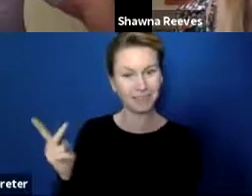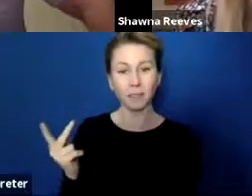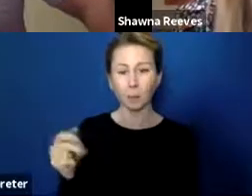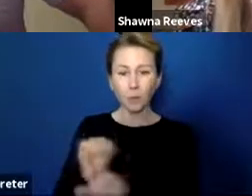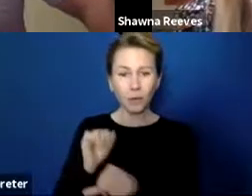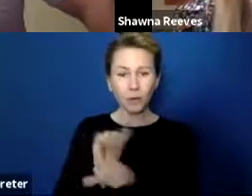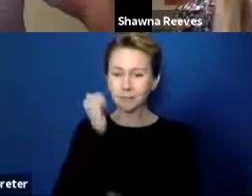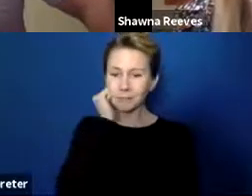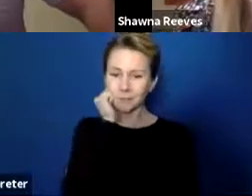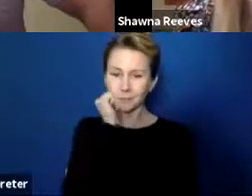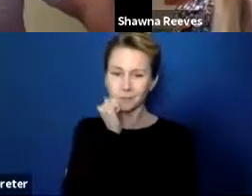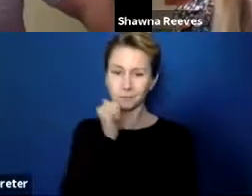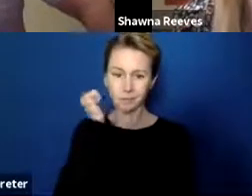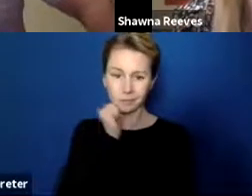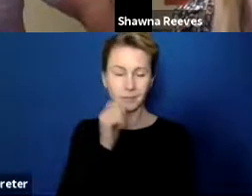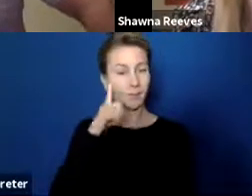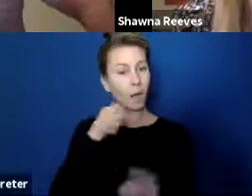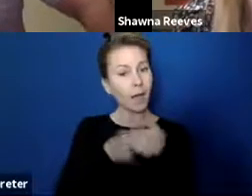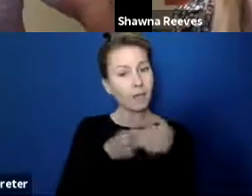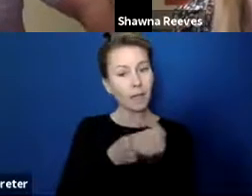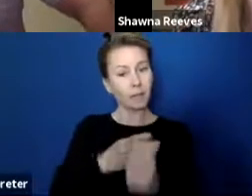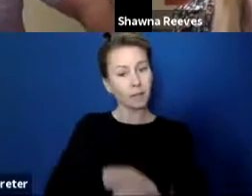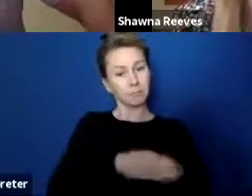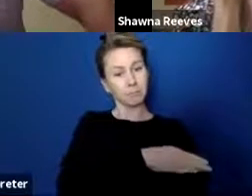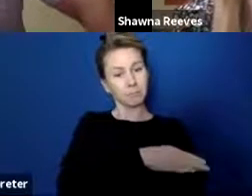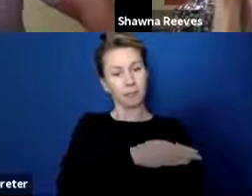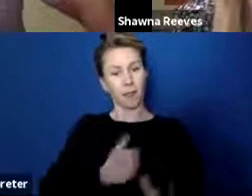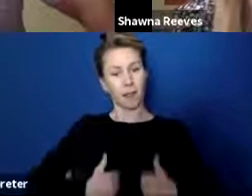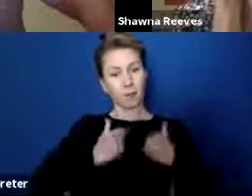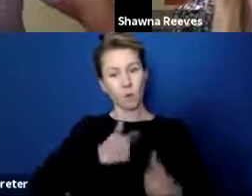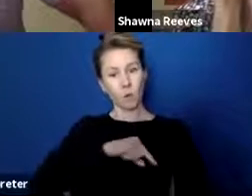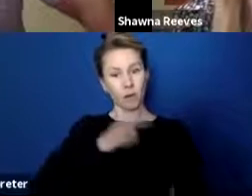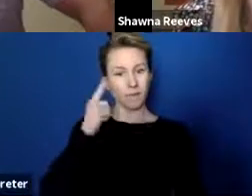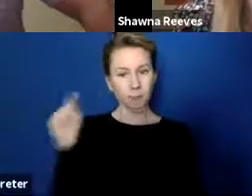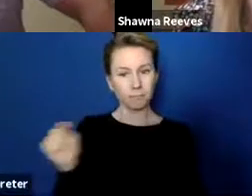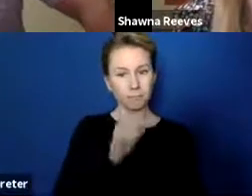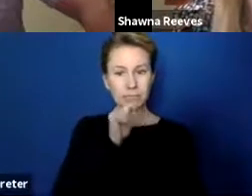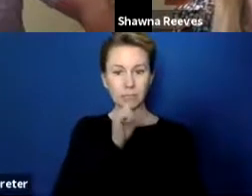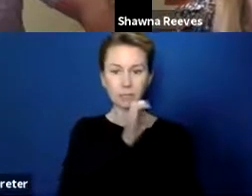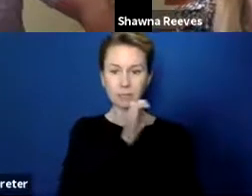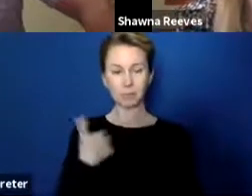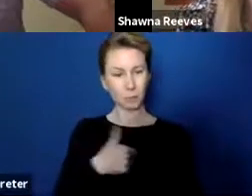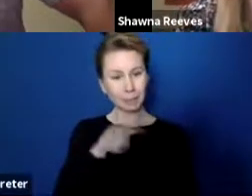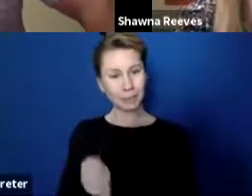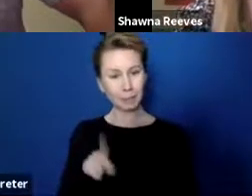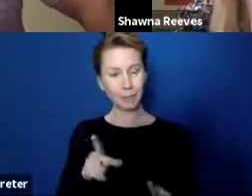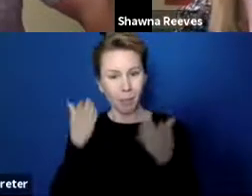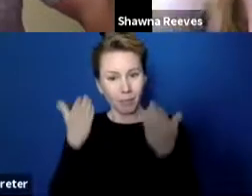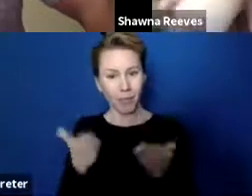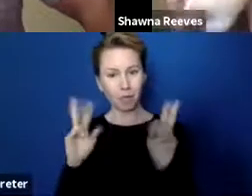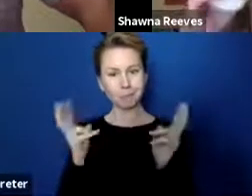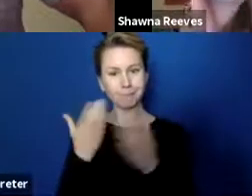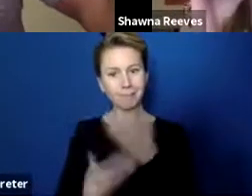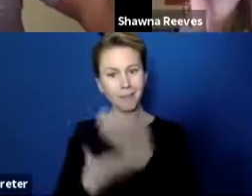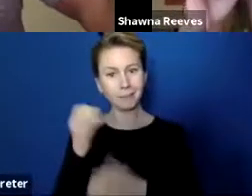more about that too? Yeah, so I think what we see when we see advocates on the ground like Benson and my long-term care ombudsman colleagues is